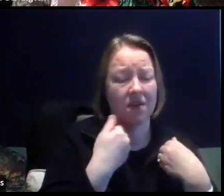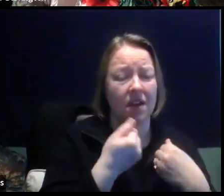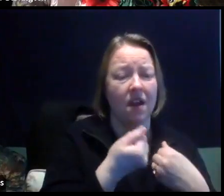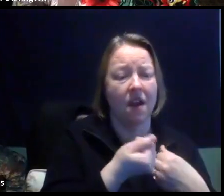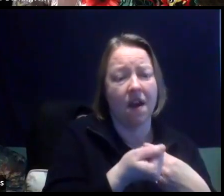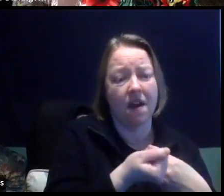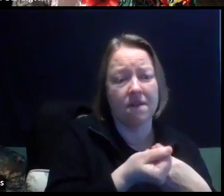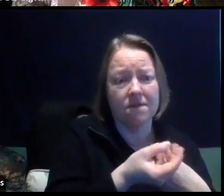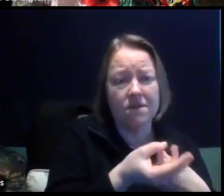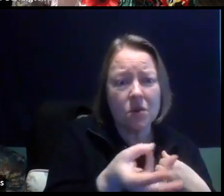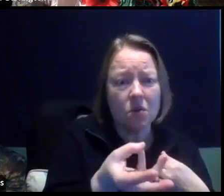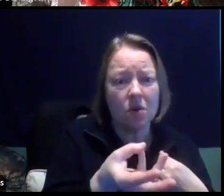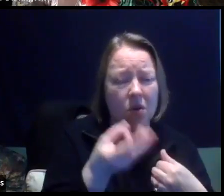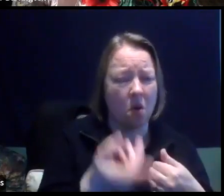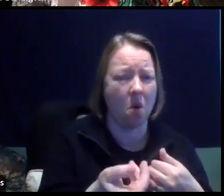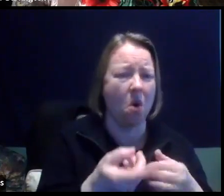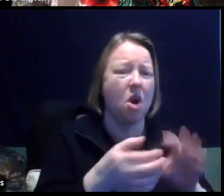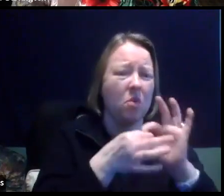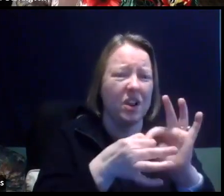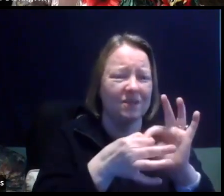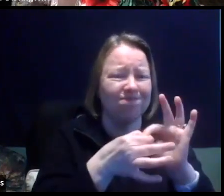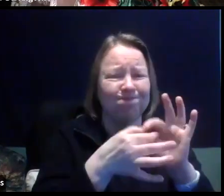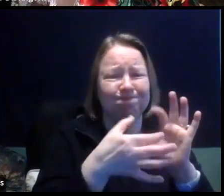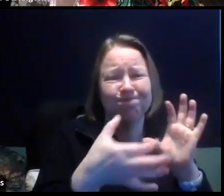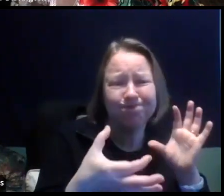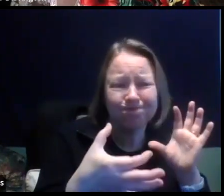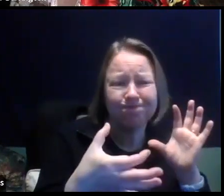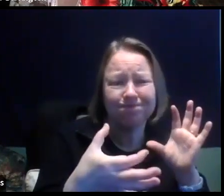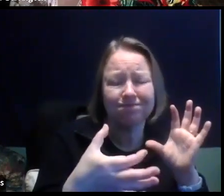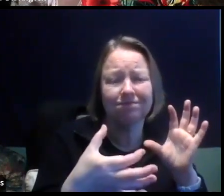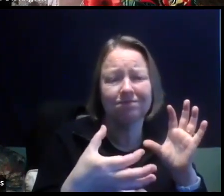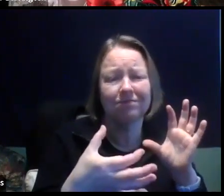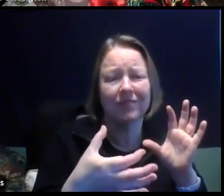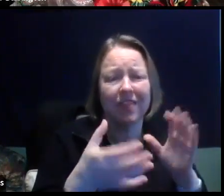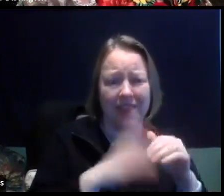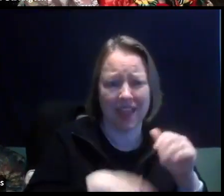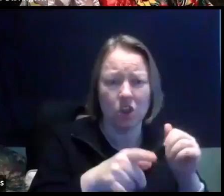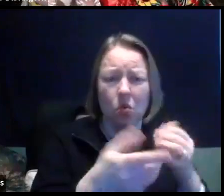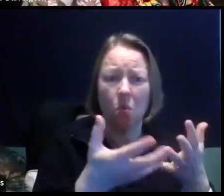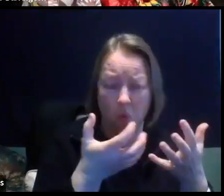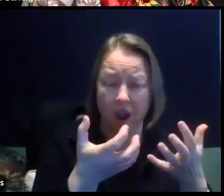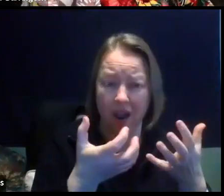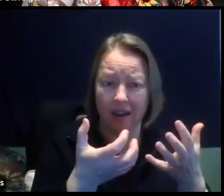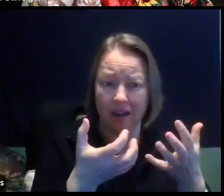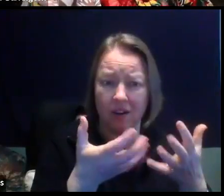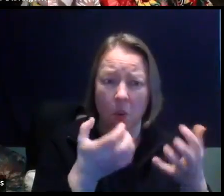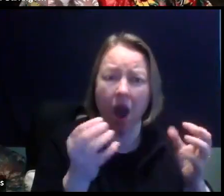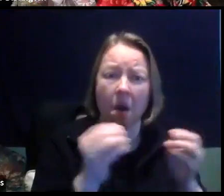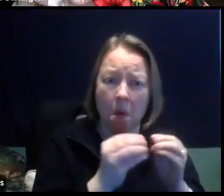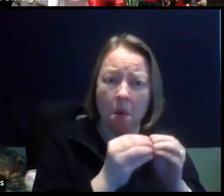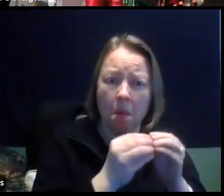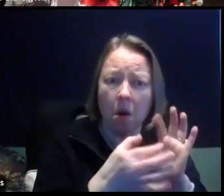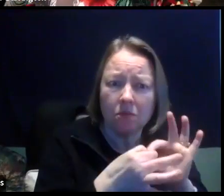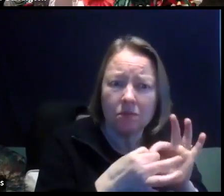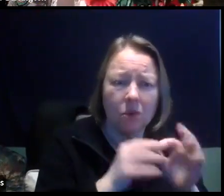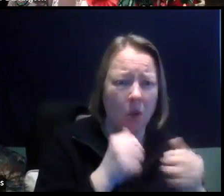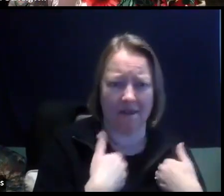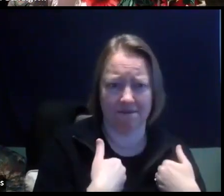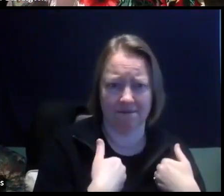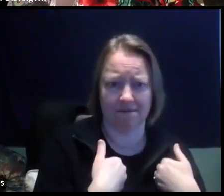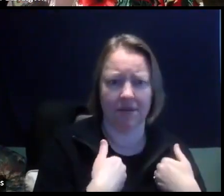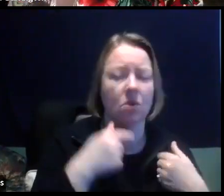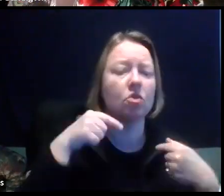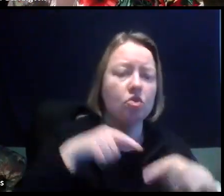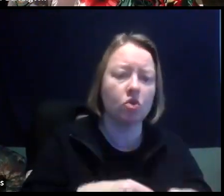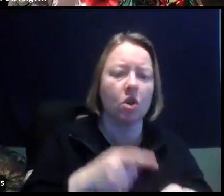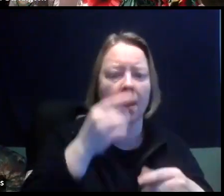or compromised relationships than you'd want. So if you think about something like a pandemic and